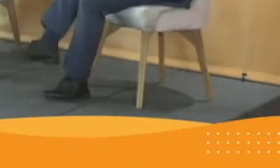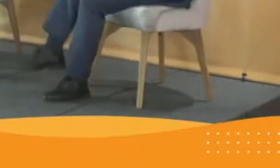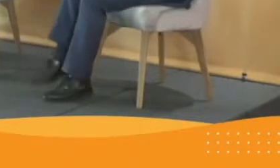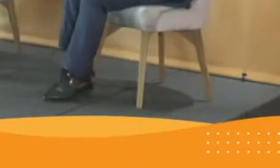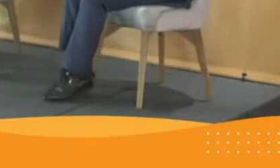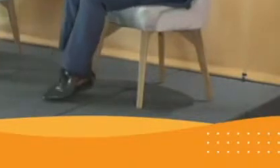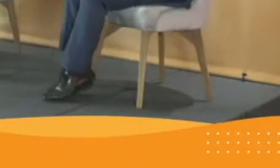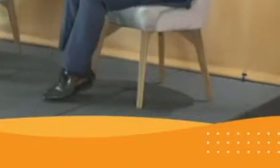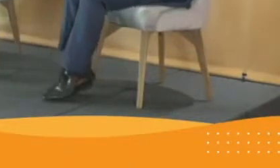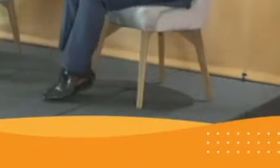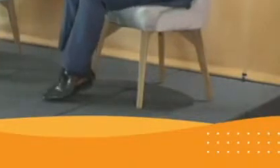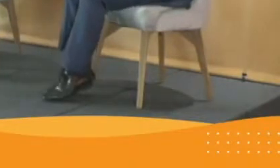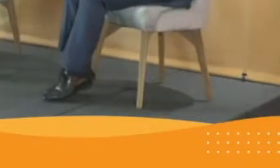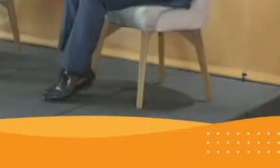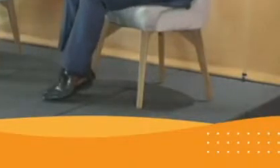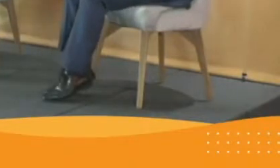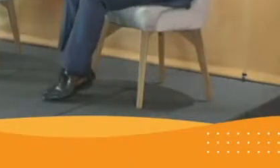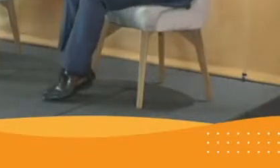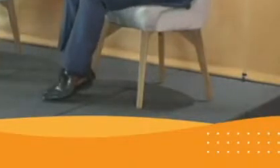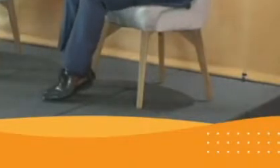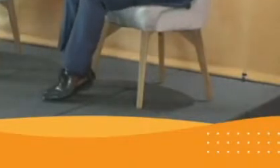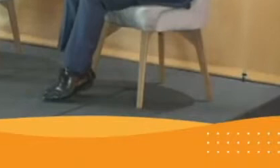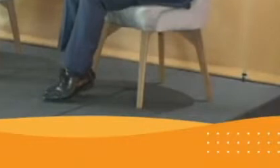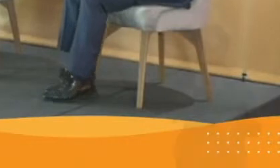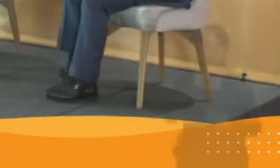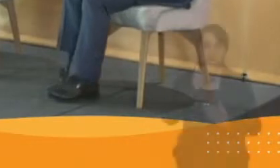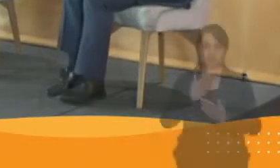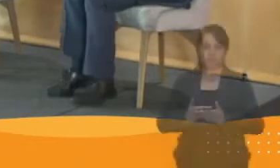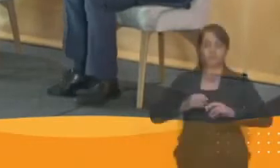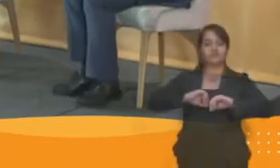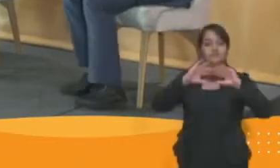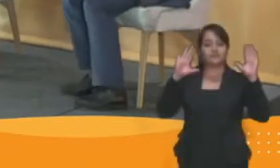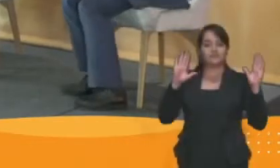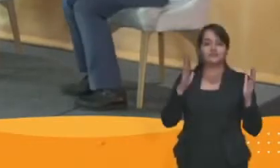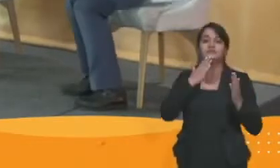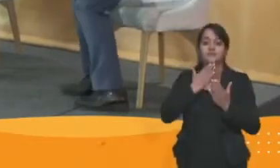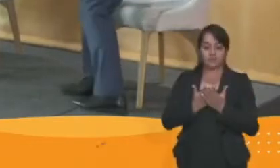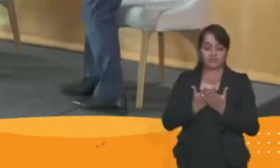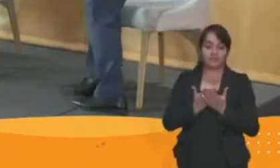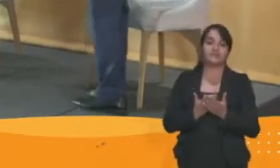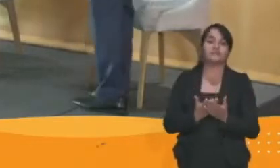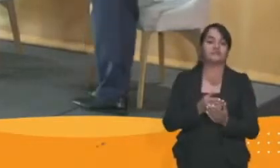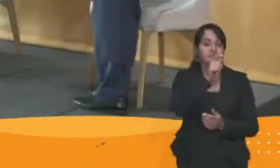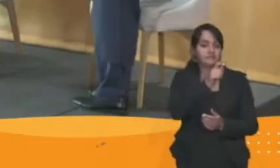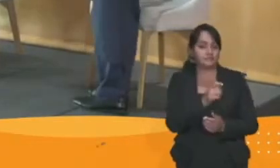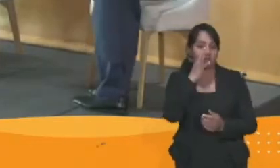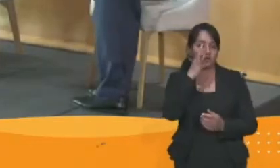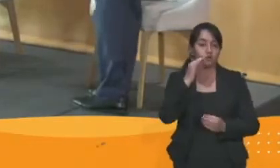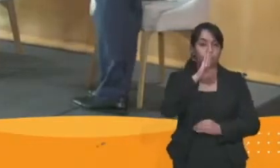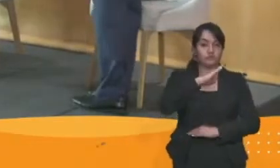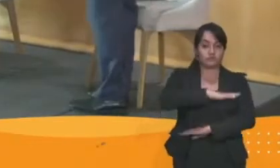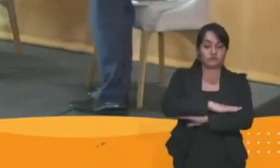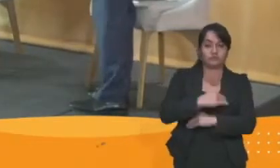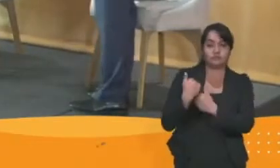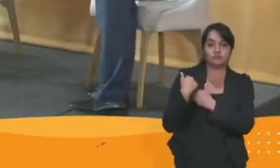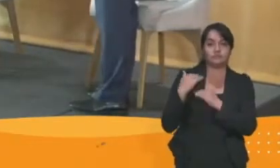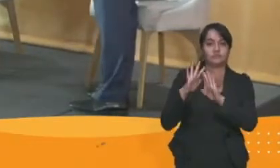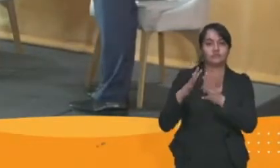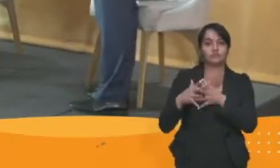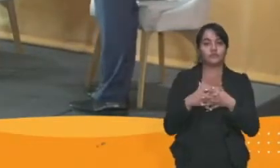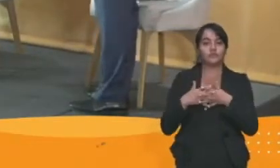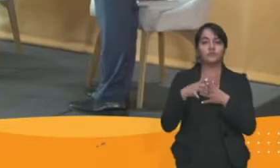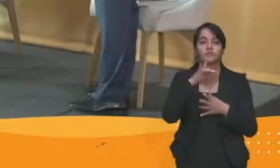Mr. Brian O'Brien, director of the section of the anti-narcotic of the